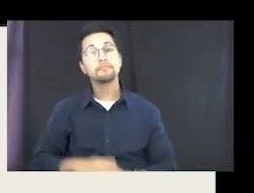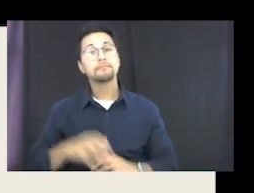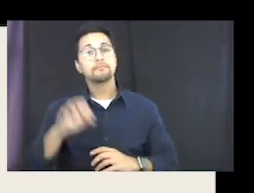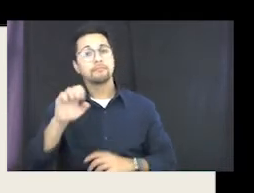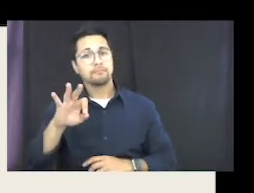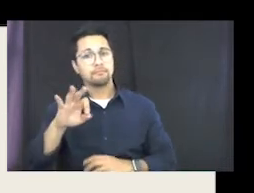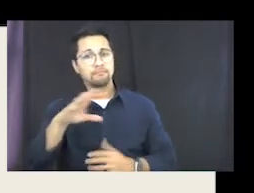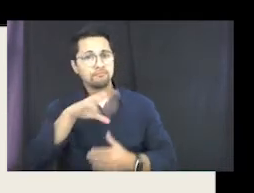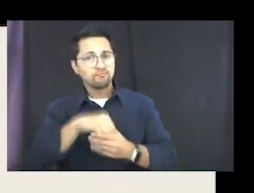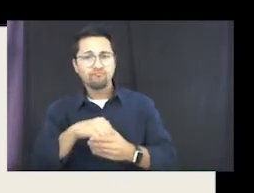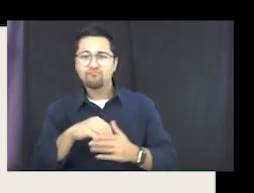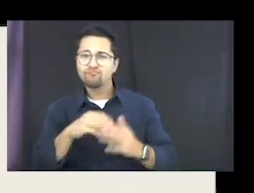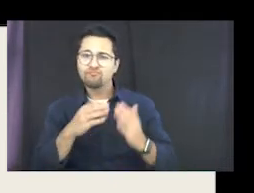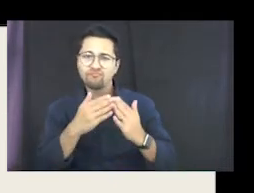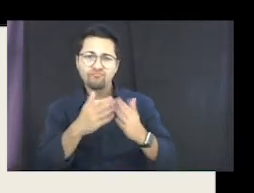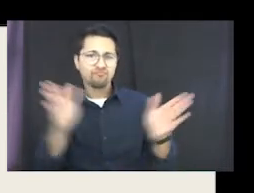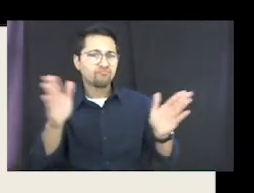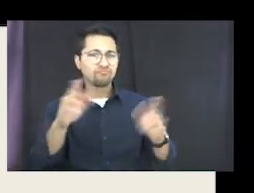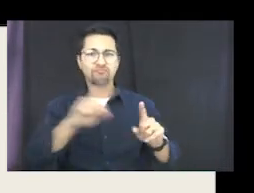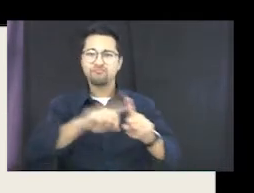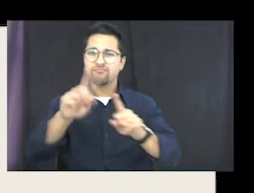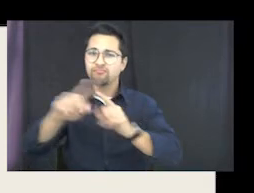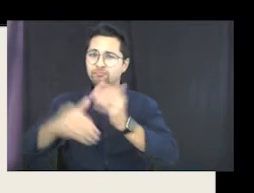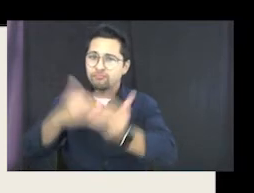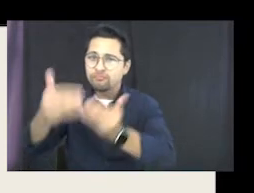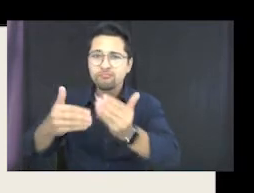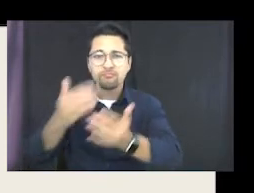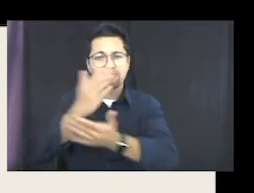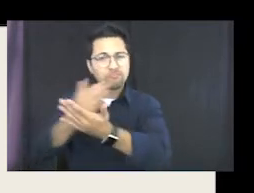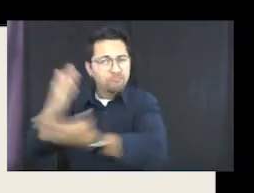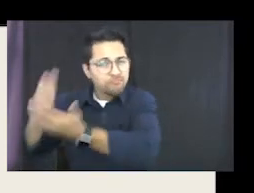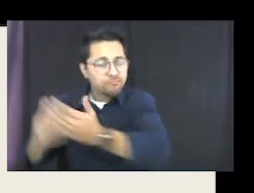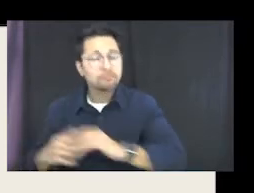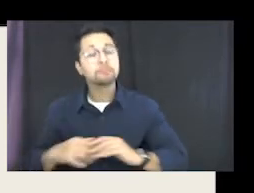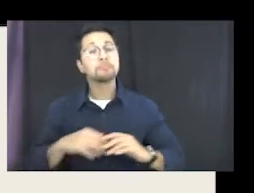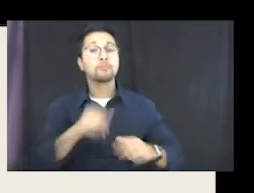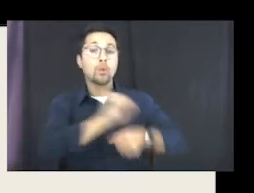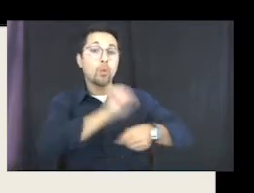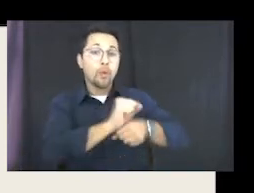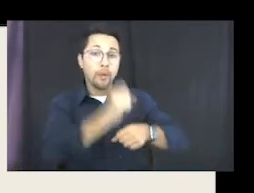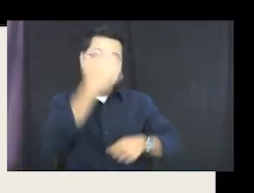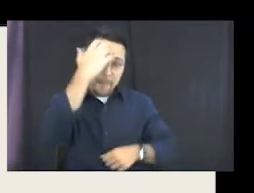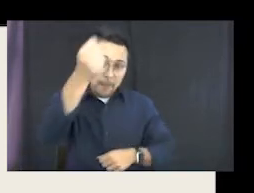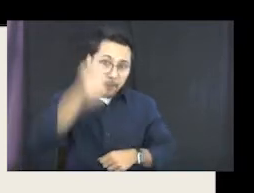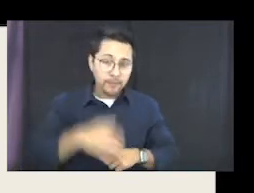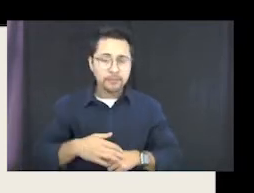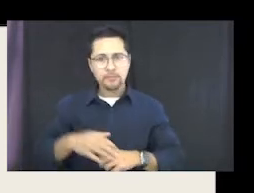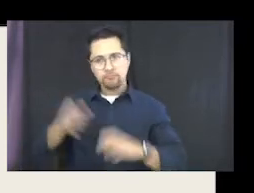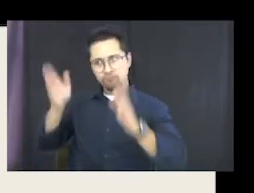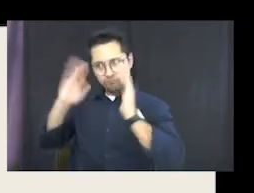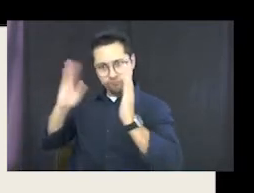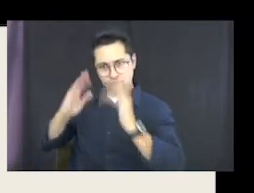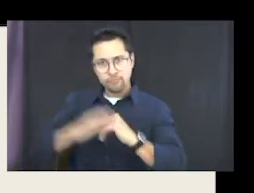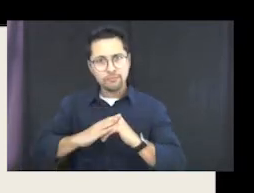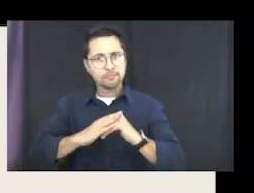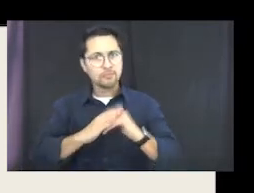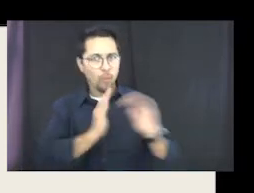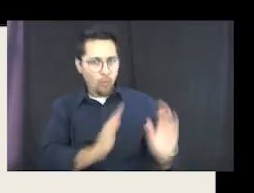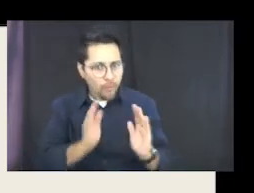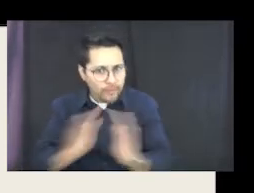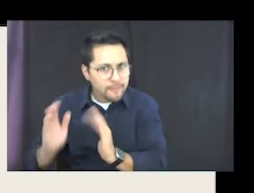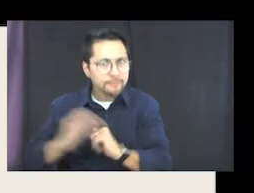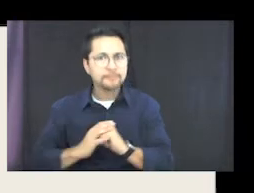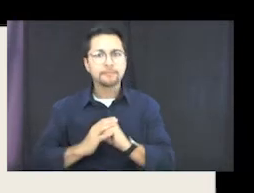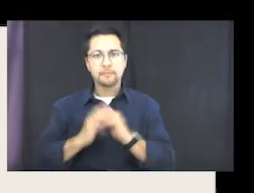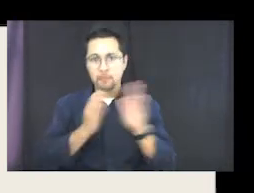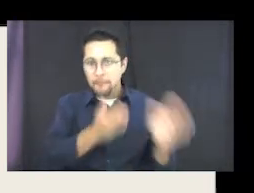Executive functioning involves a wide array of components and processes, including working memory, sustained attention, organization,